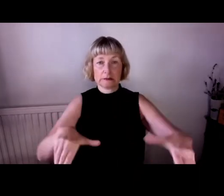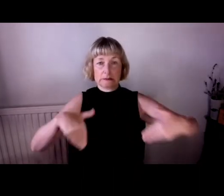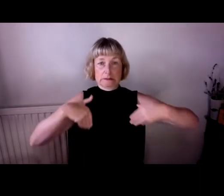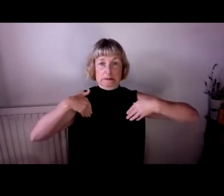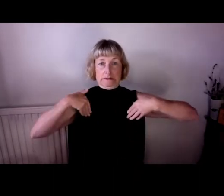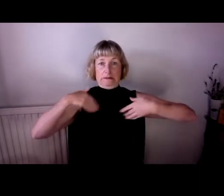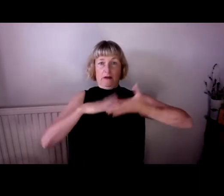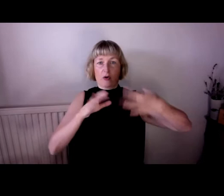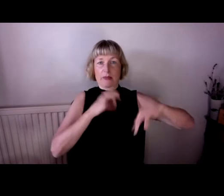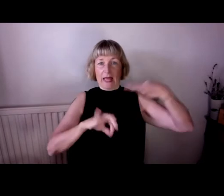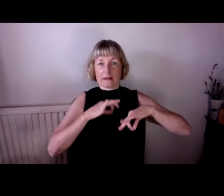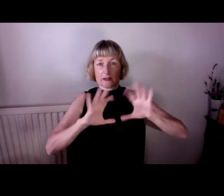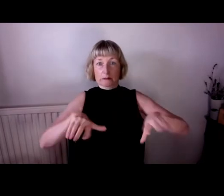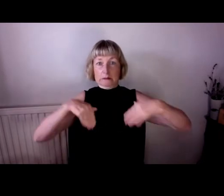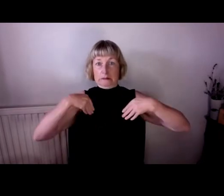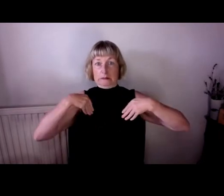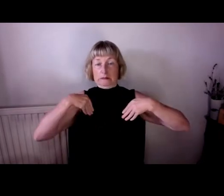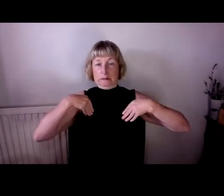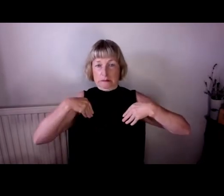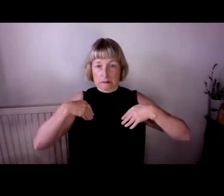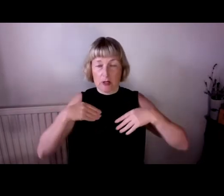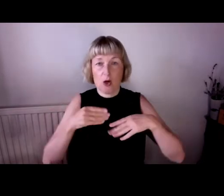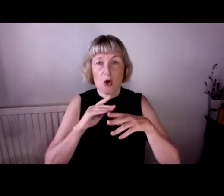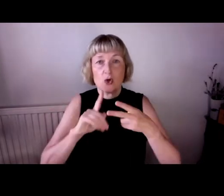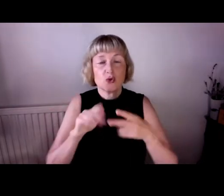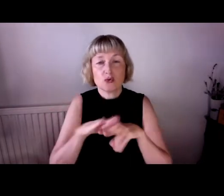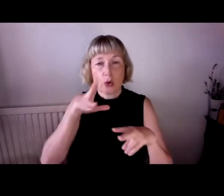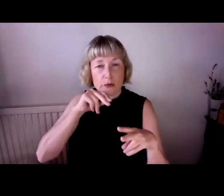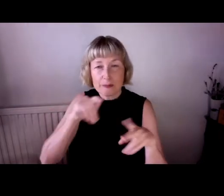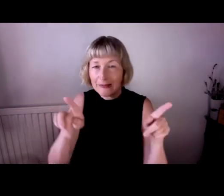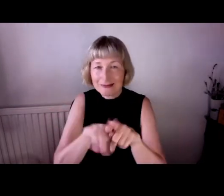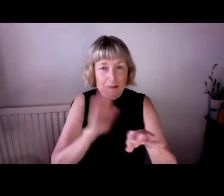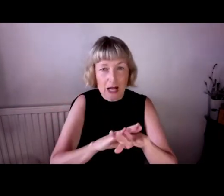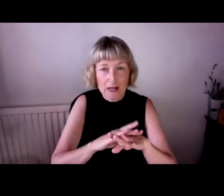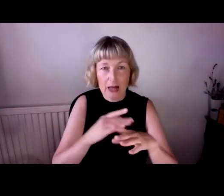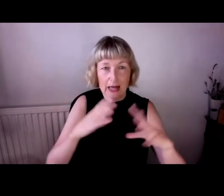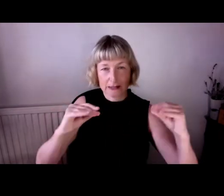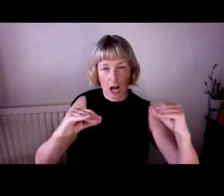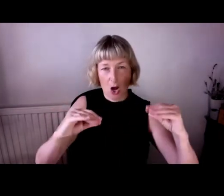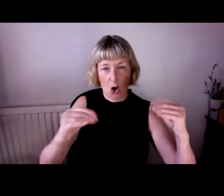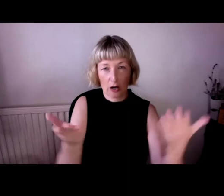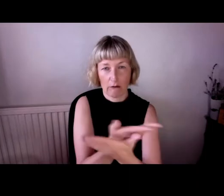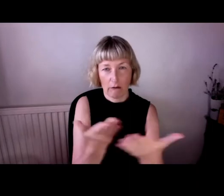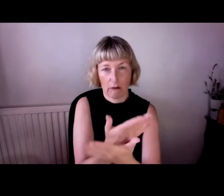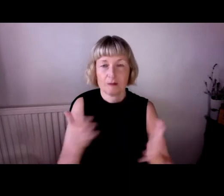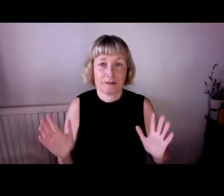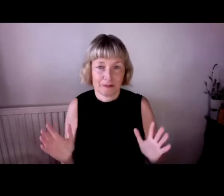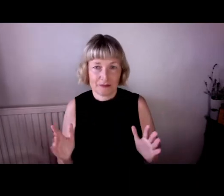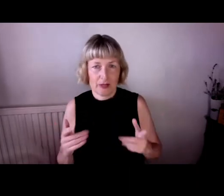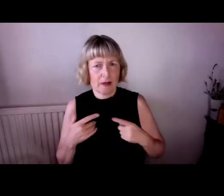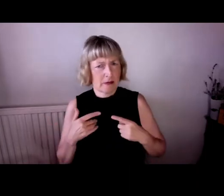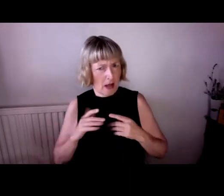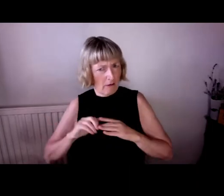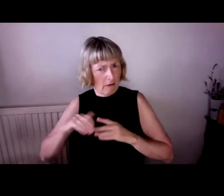actors. Don't describe over the dialogue. Don't speak when somebody else is speaking. And as I've gone on and